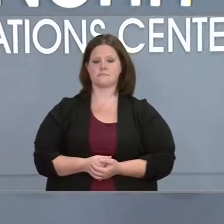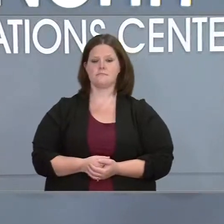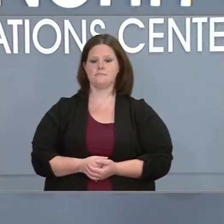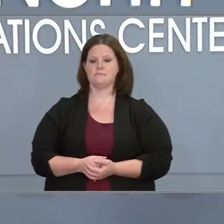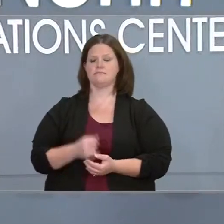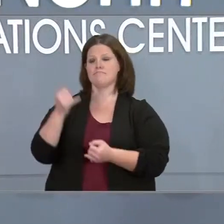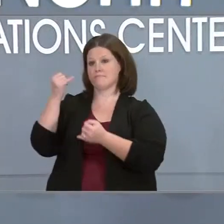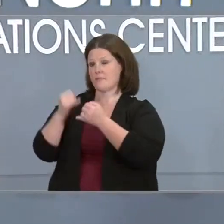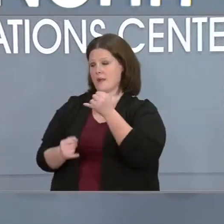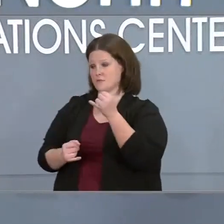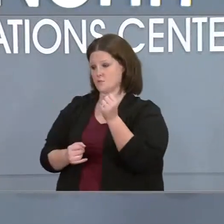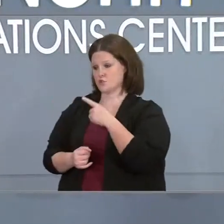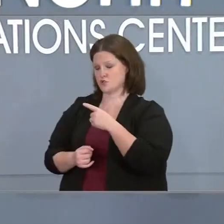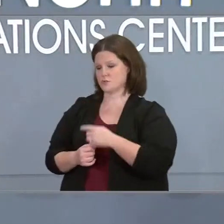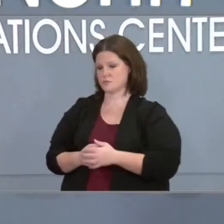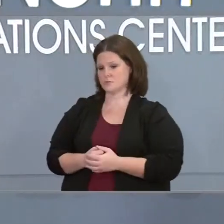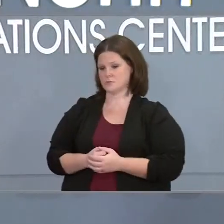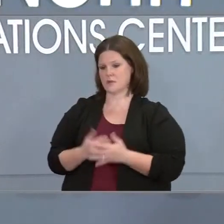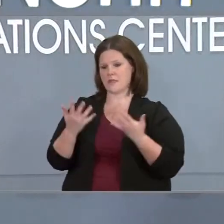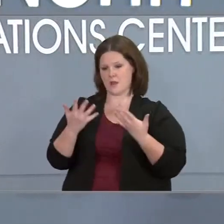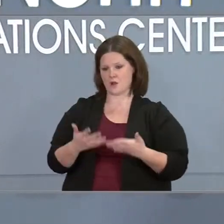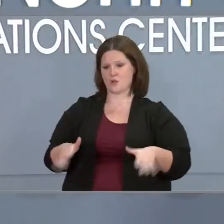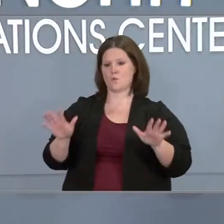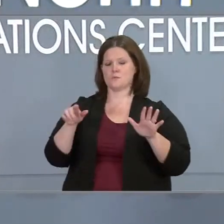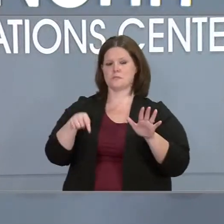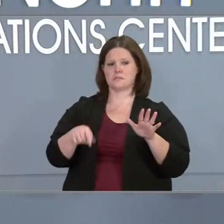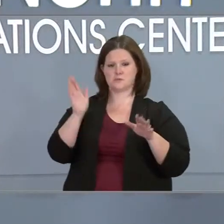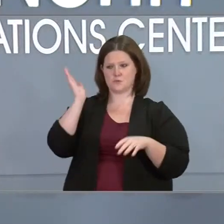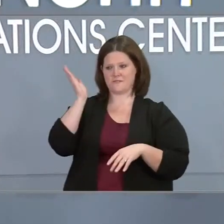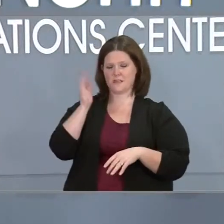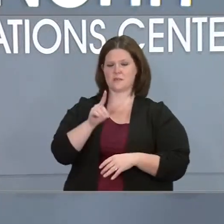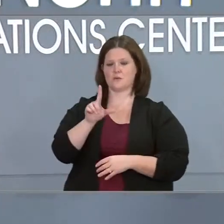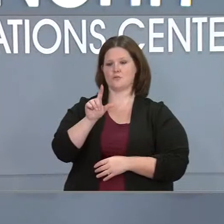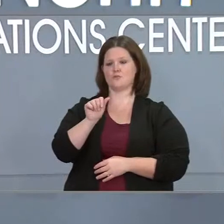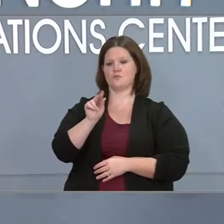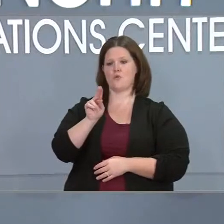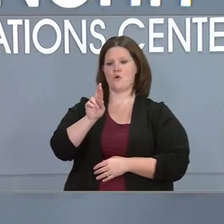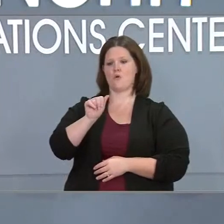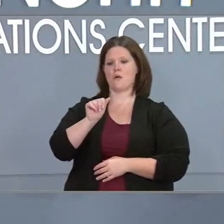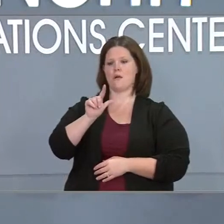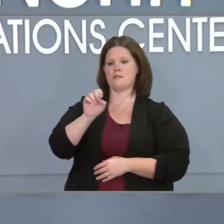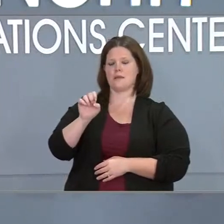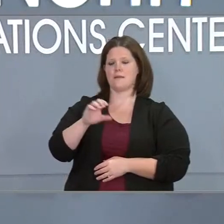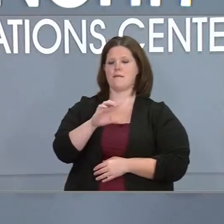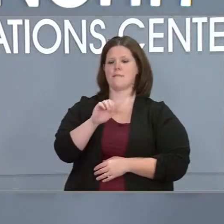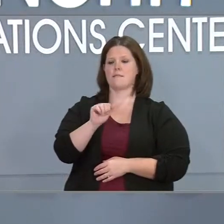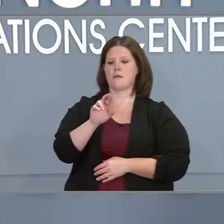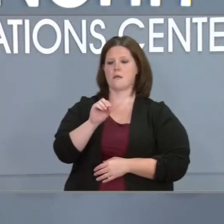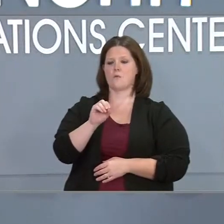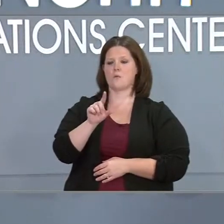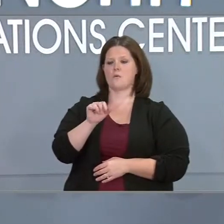Our final question that will conclude today's media briefing is from Laura Lee with Carolina Public Press.